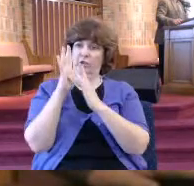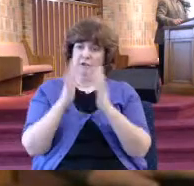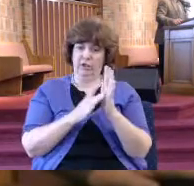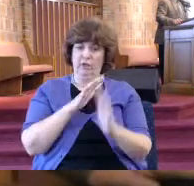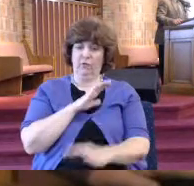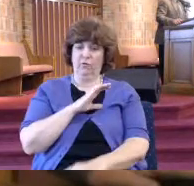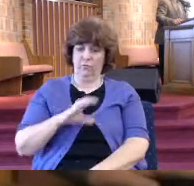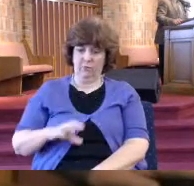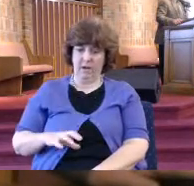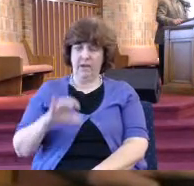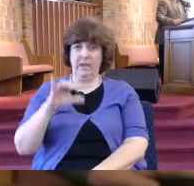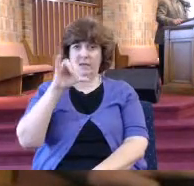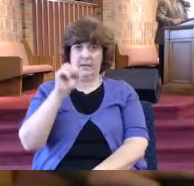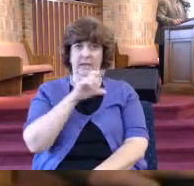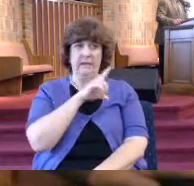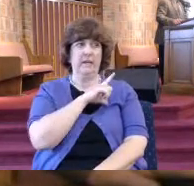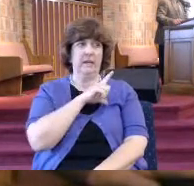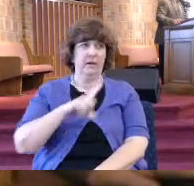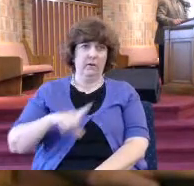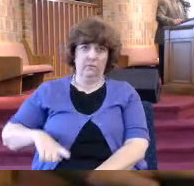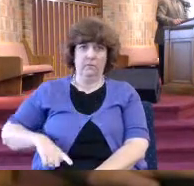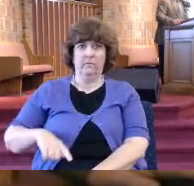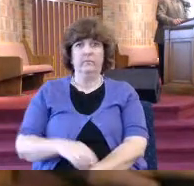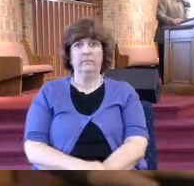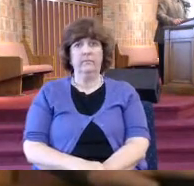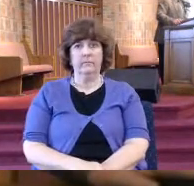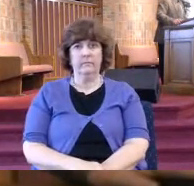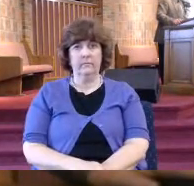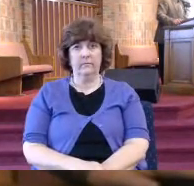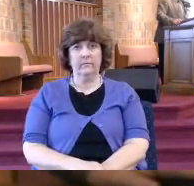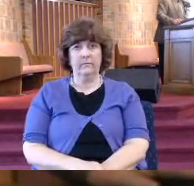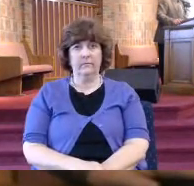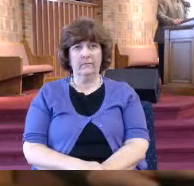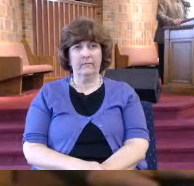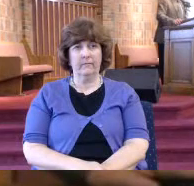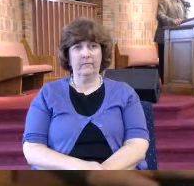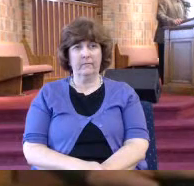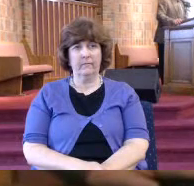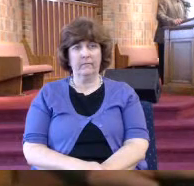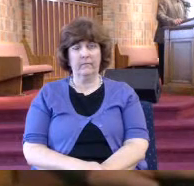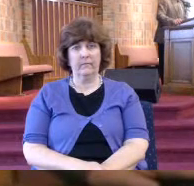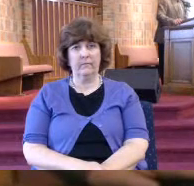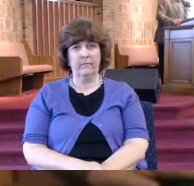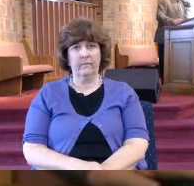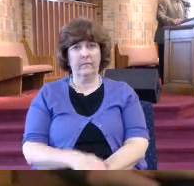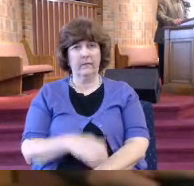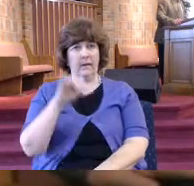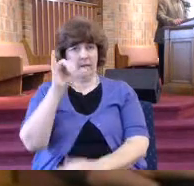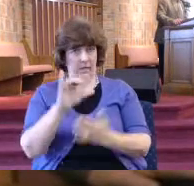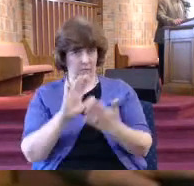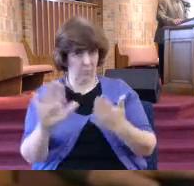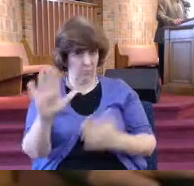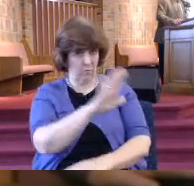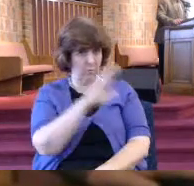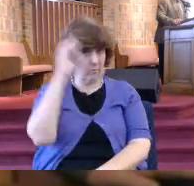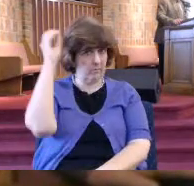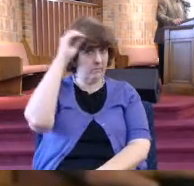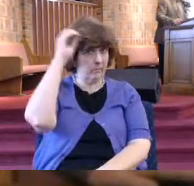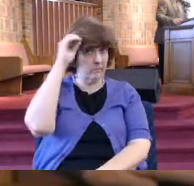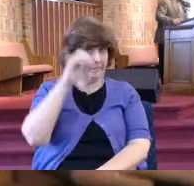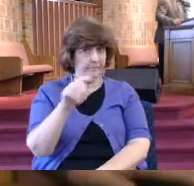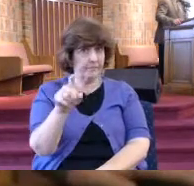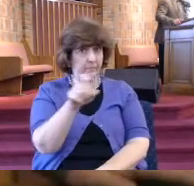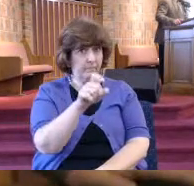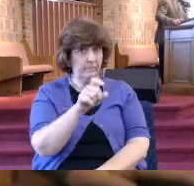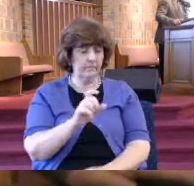is Lord. Is that the view that you hold this morning, that